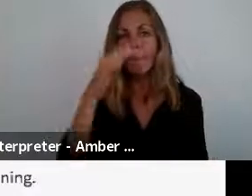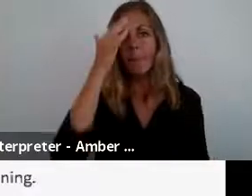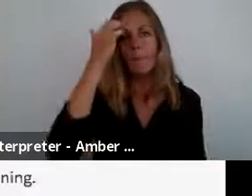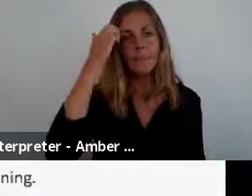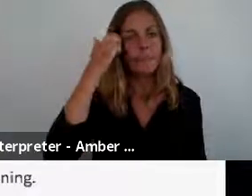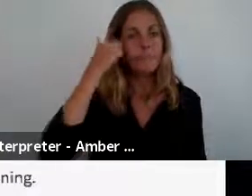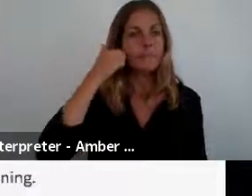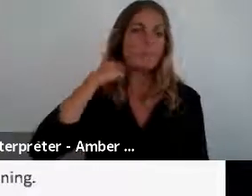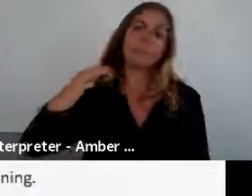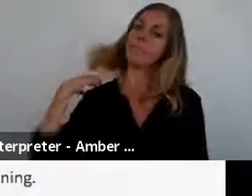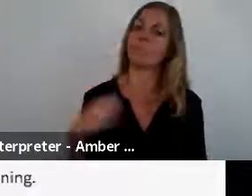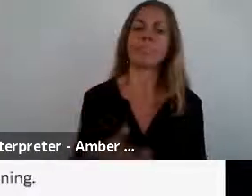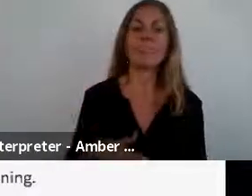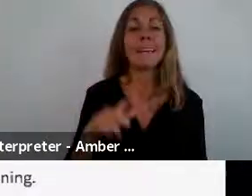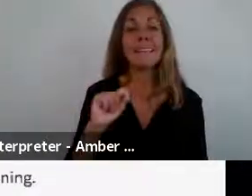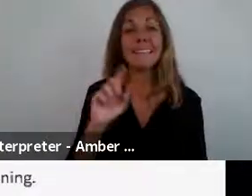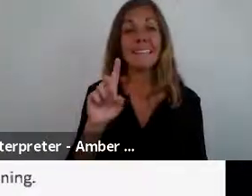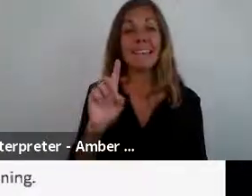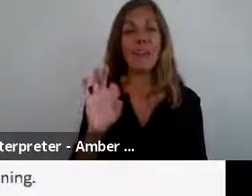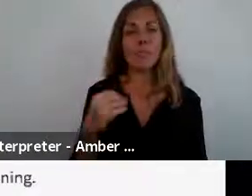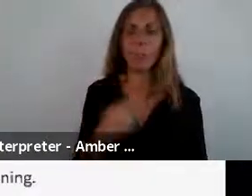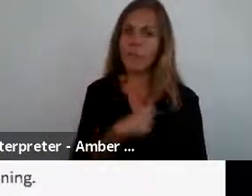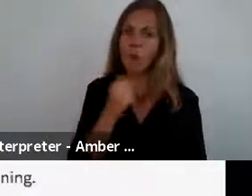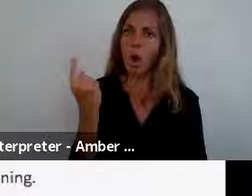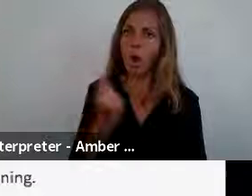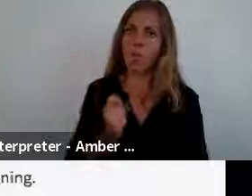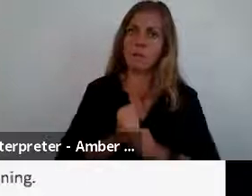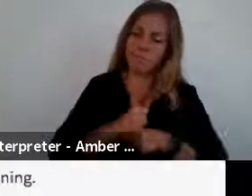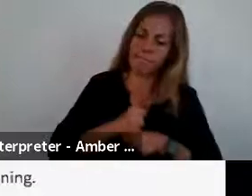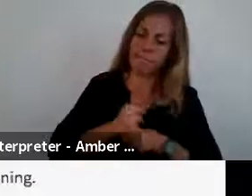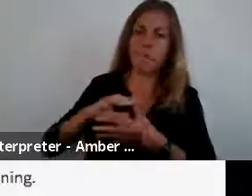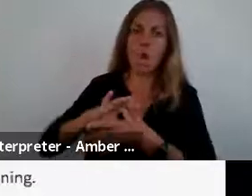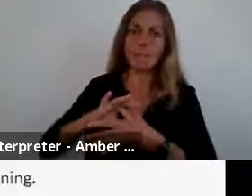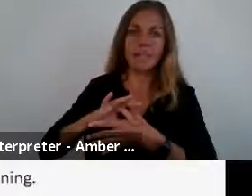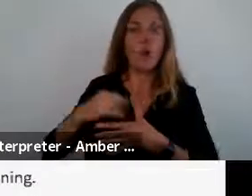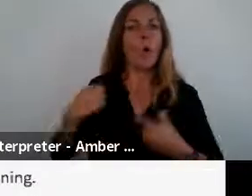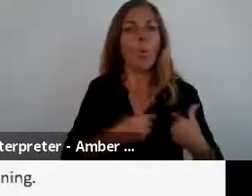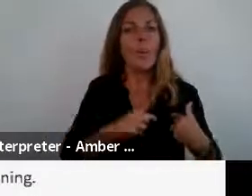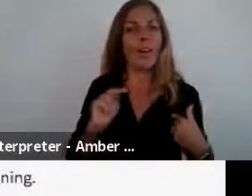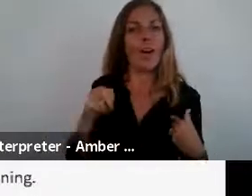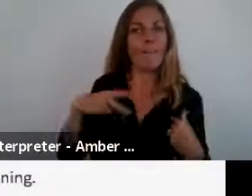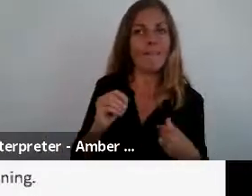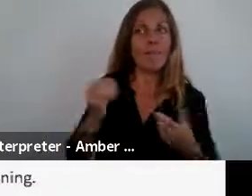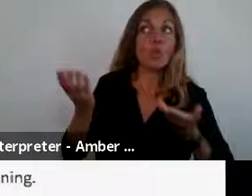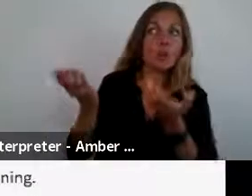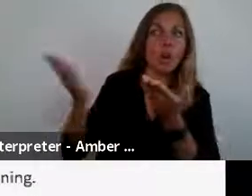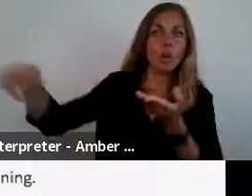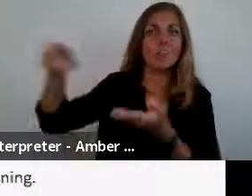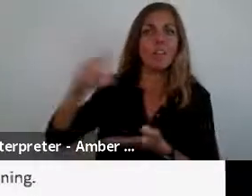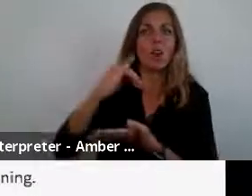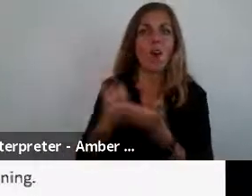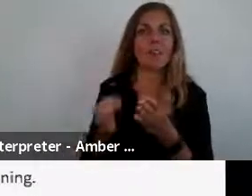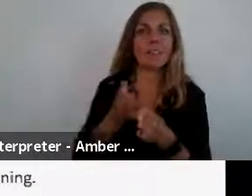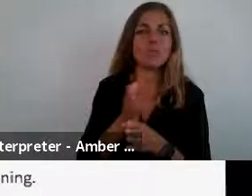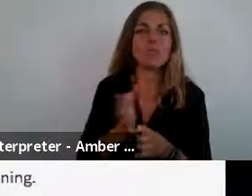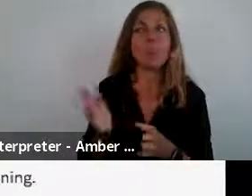Now at TDF, we're not always the content creators. We're a nonprofit that serves the arts industry, so we're often directing people to